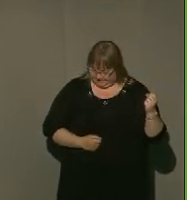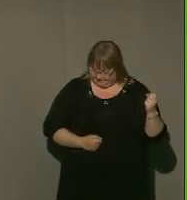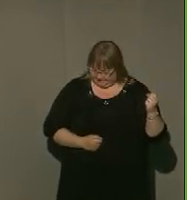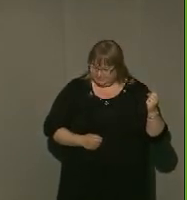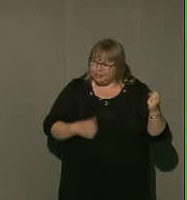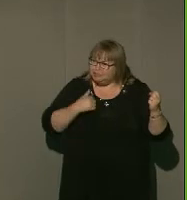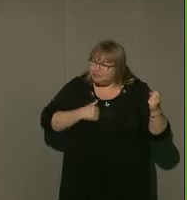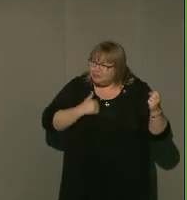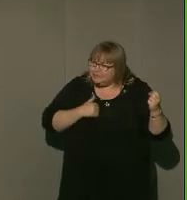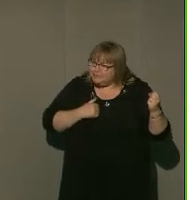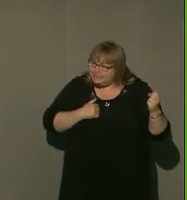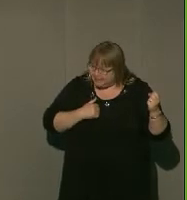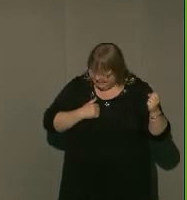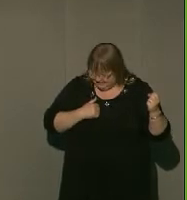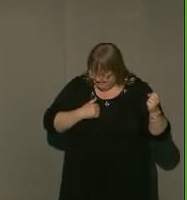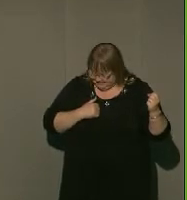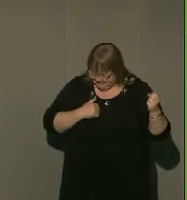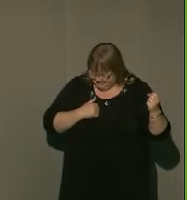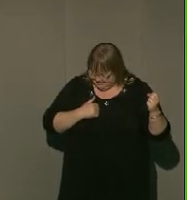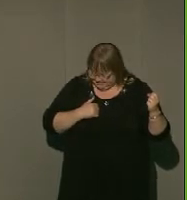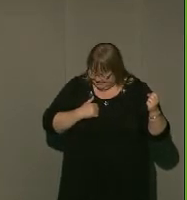Somebody is well prepared.